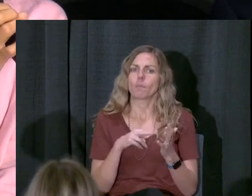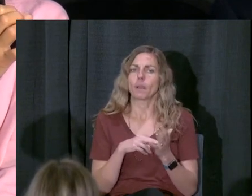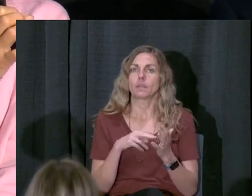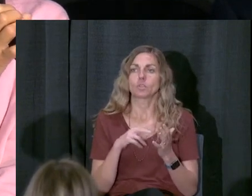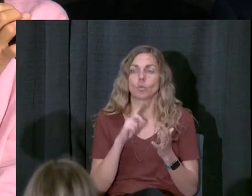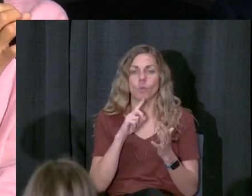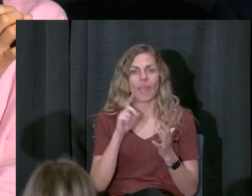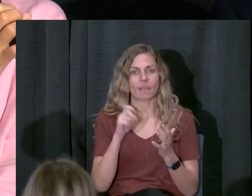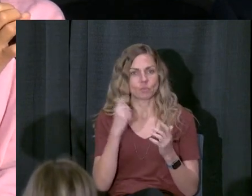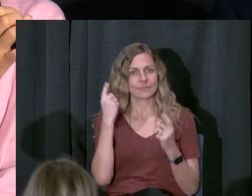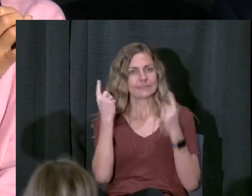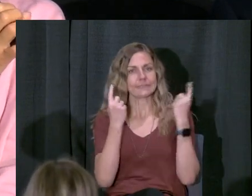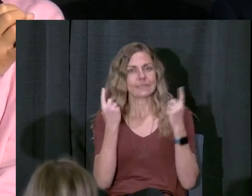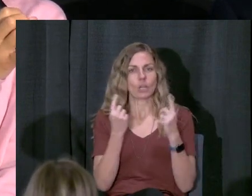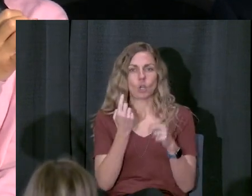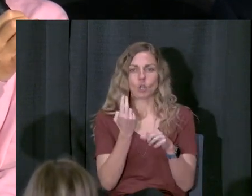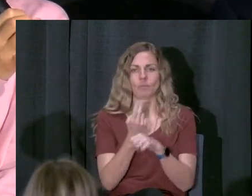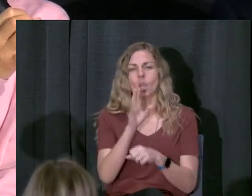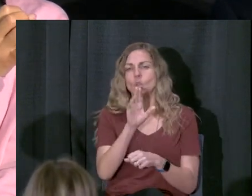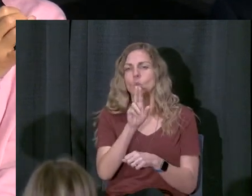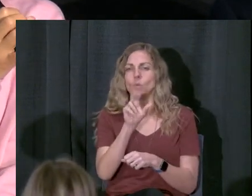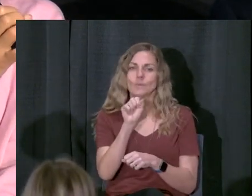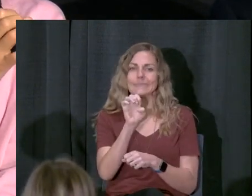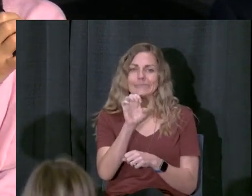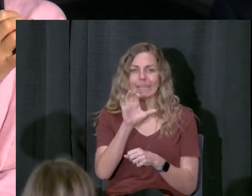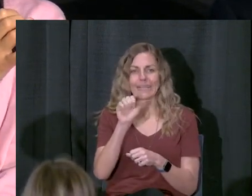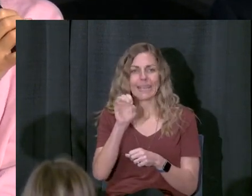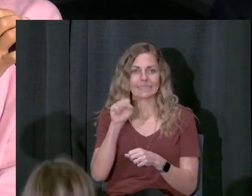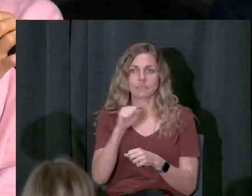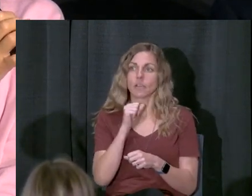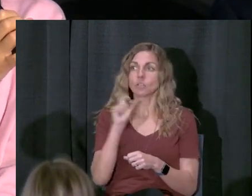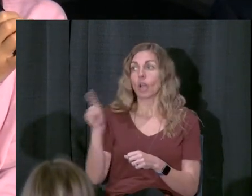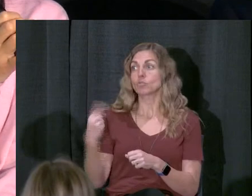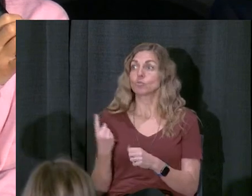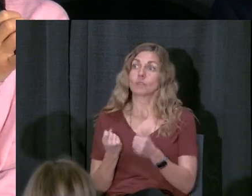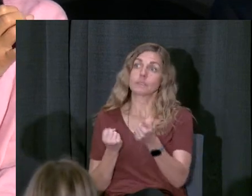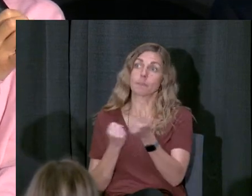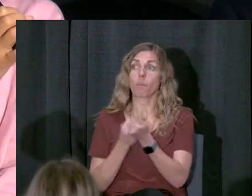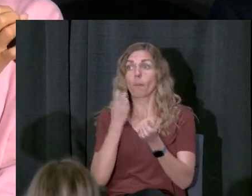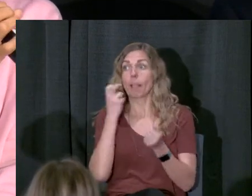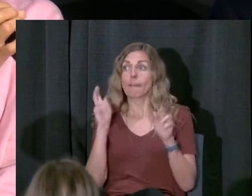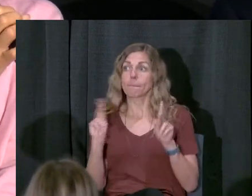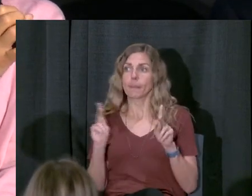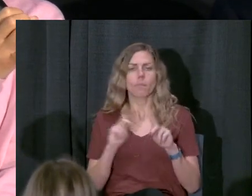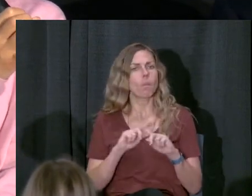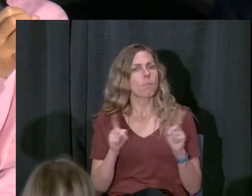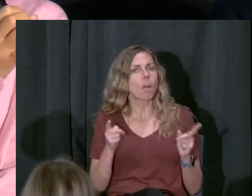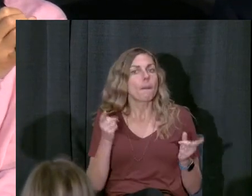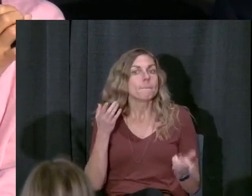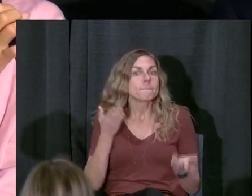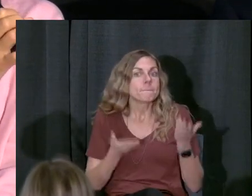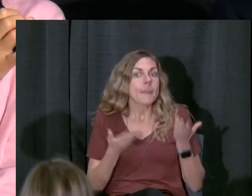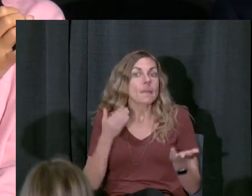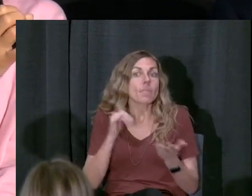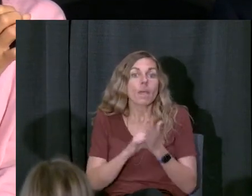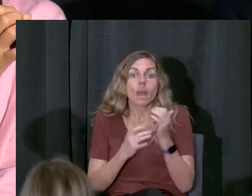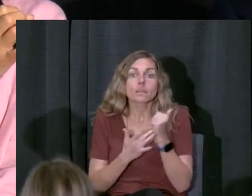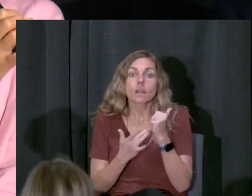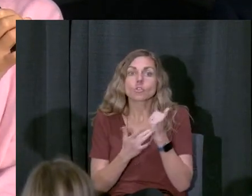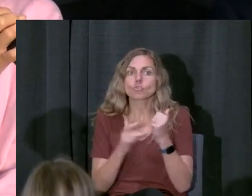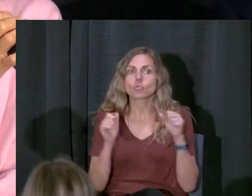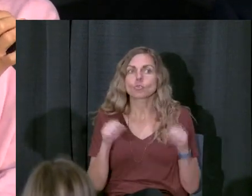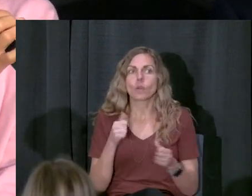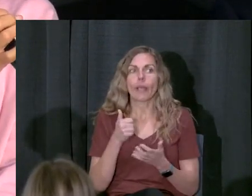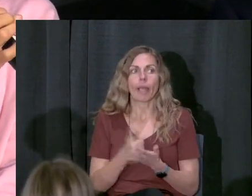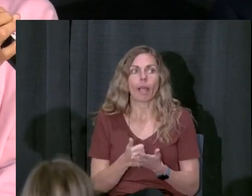use cases, not to just support blind people, but maybe this kind of technology can help, you